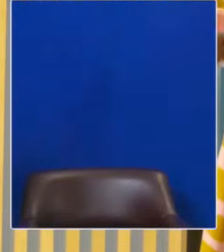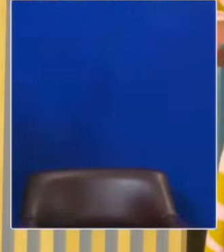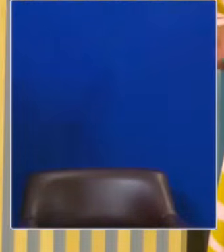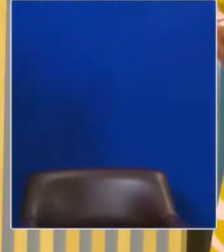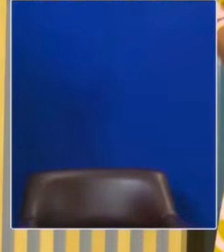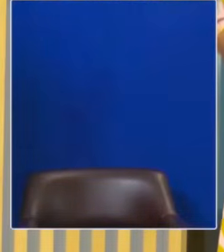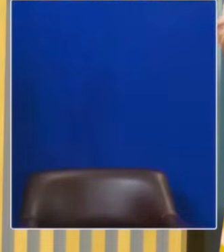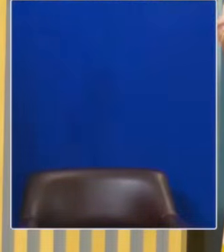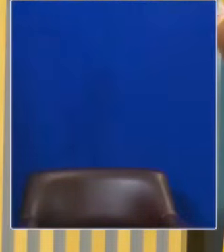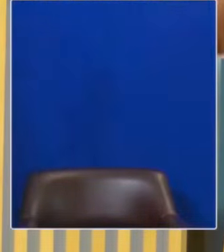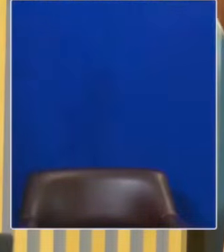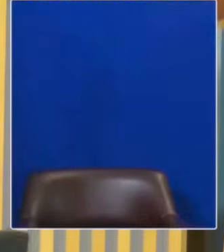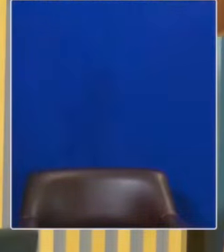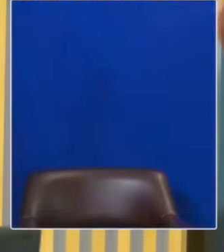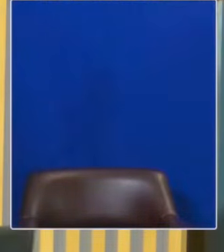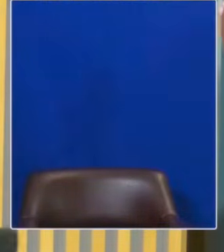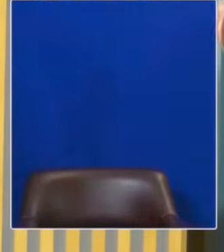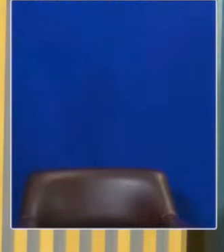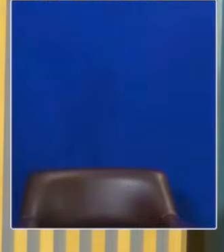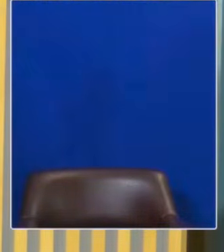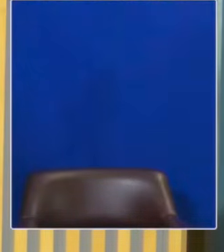We are about to start.